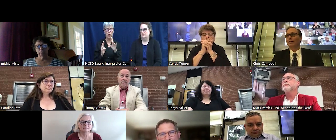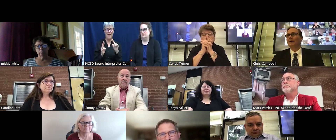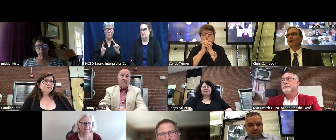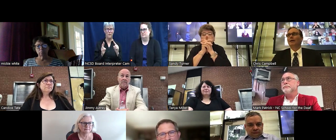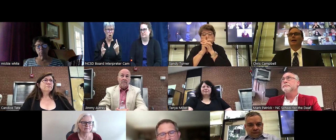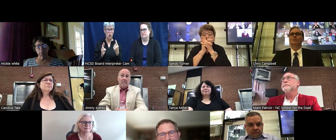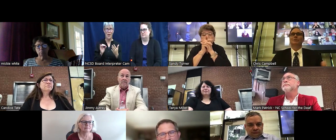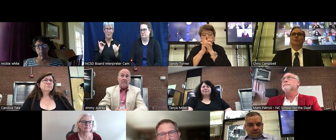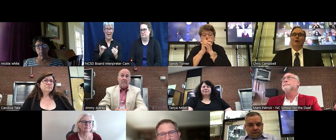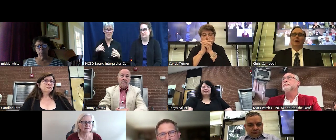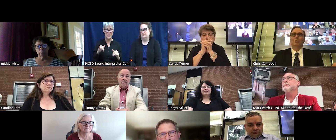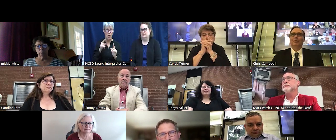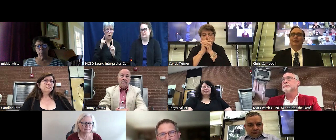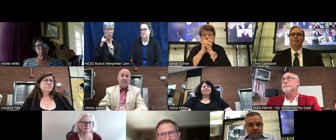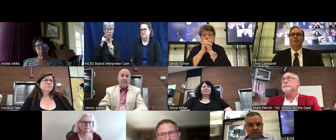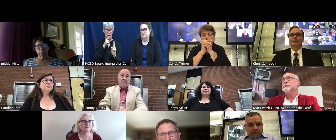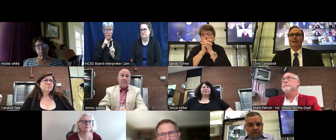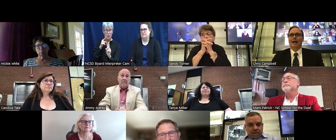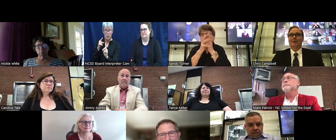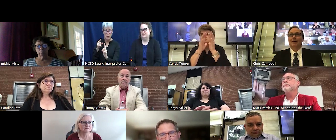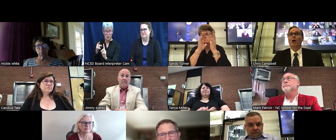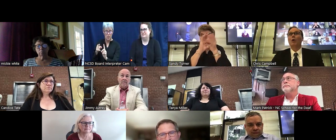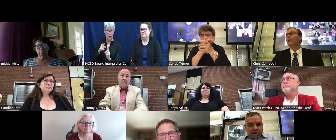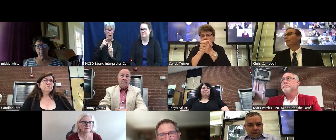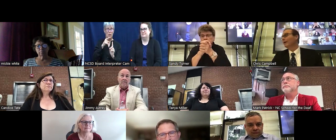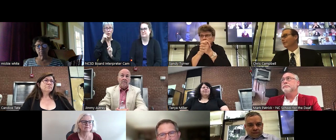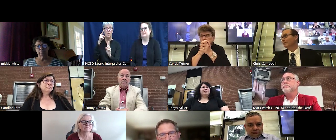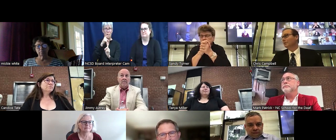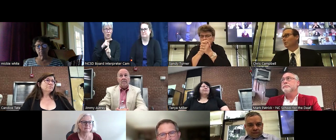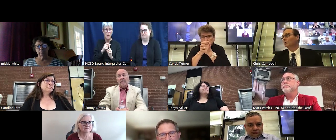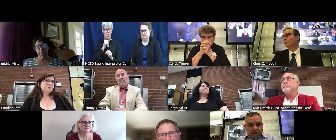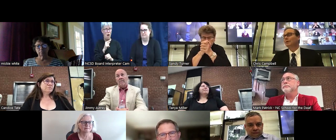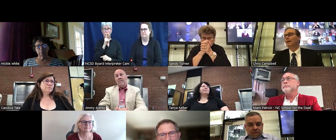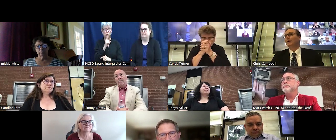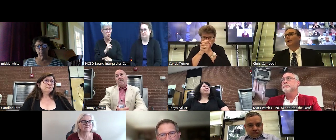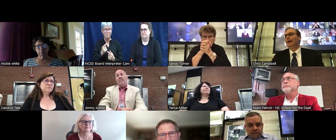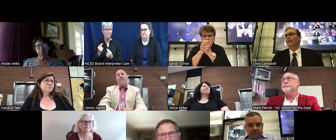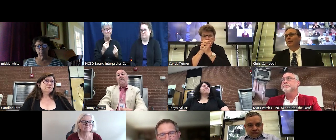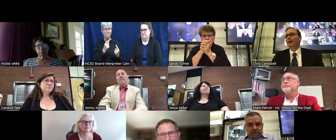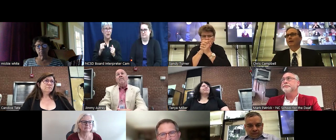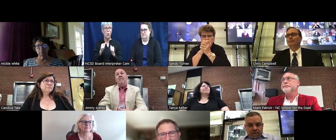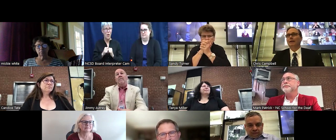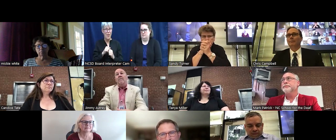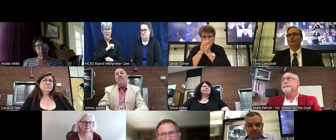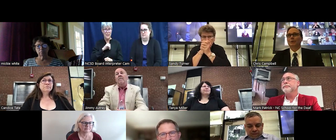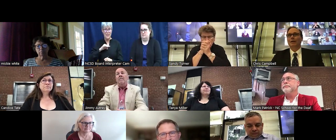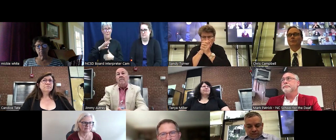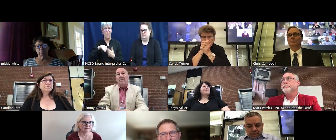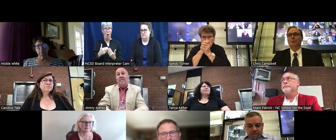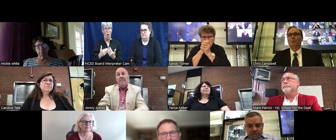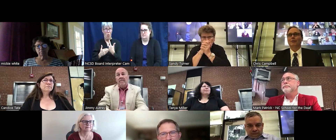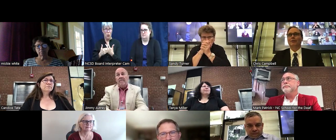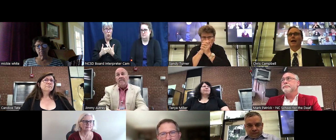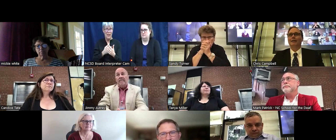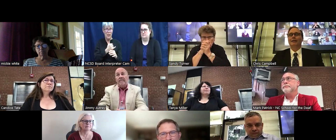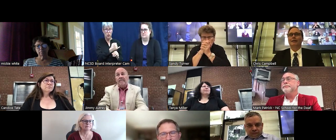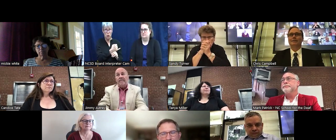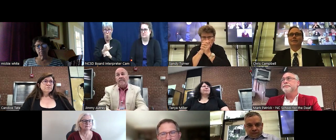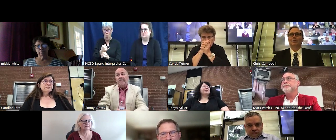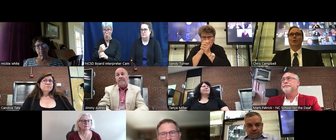target as to where will be the staff at all 3 of the schools get their administrative support.